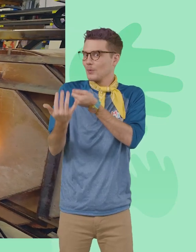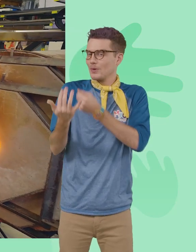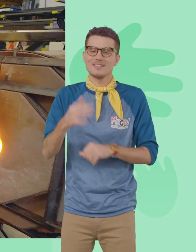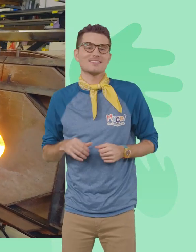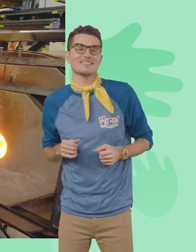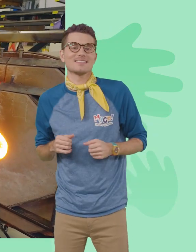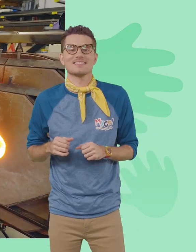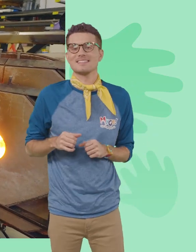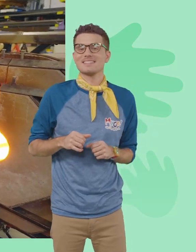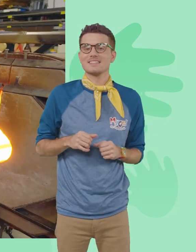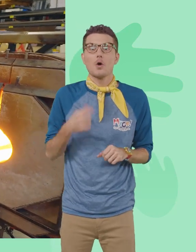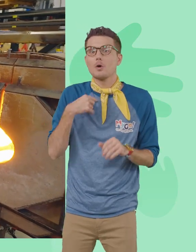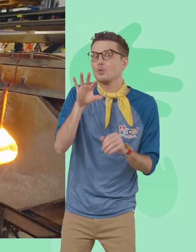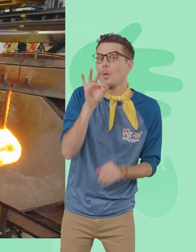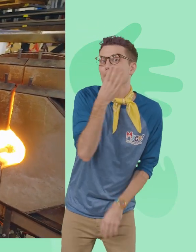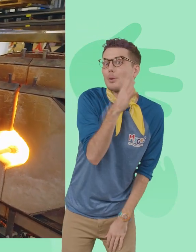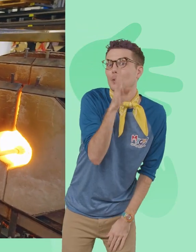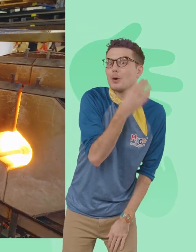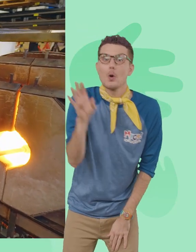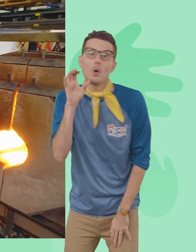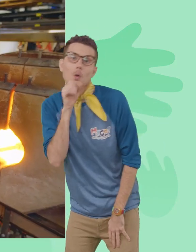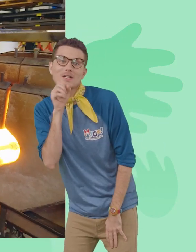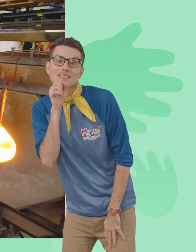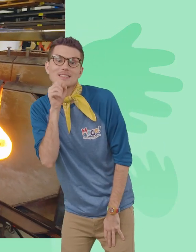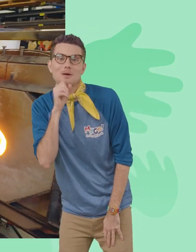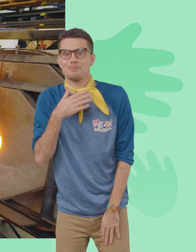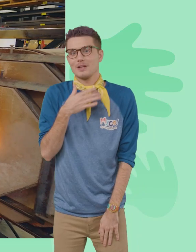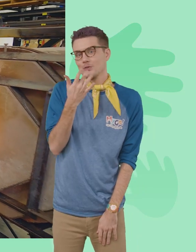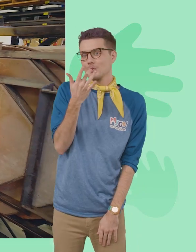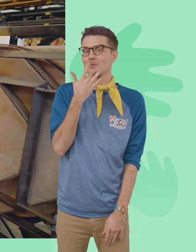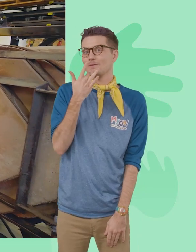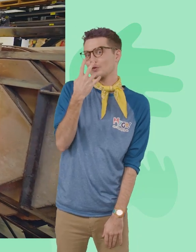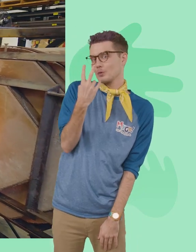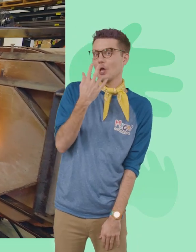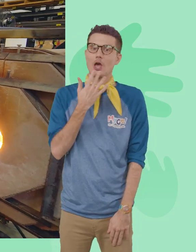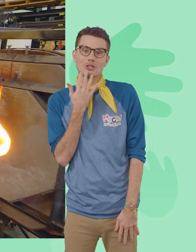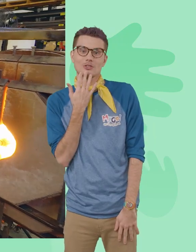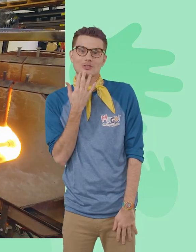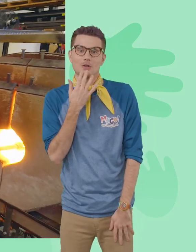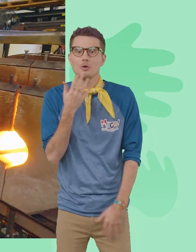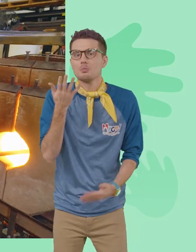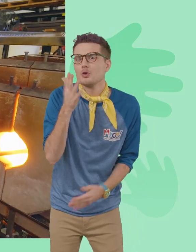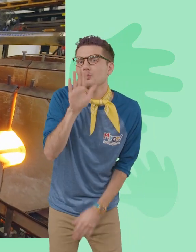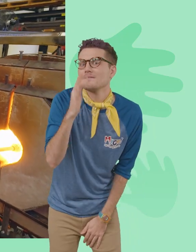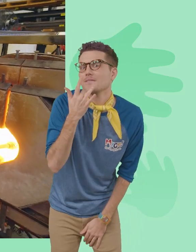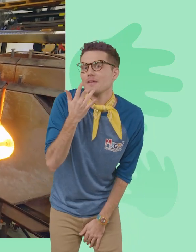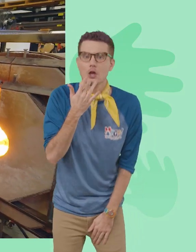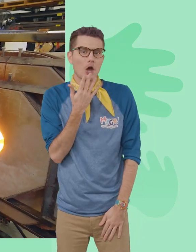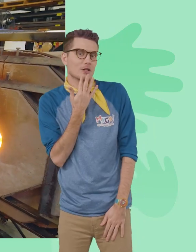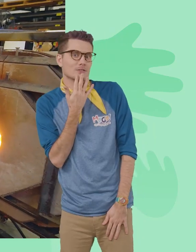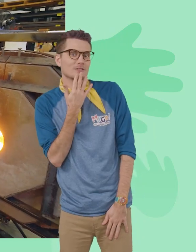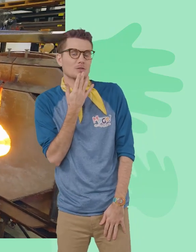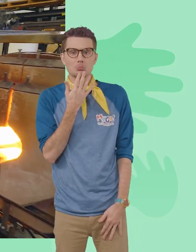I chose blue and orange. My two favorite colors. Ha Yeah. What are your favorite colors